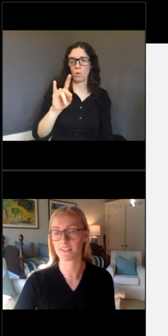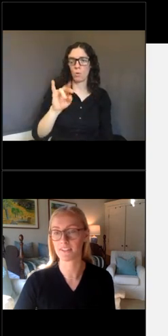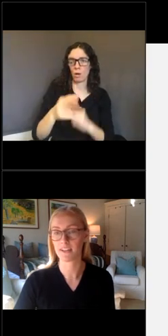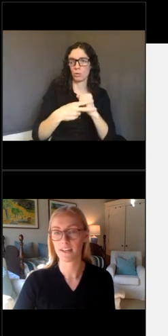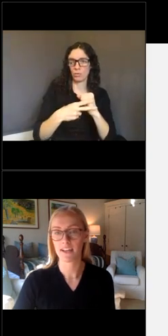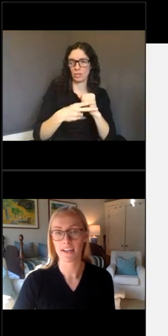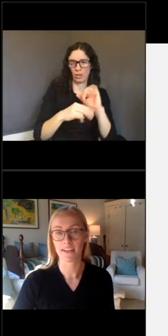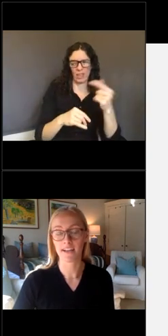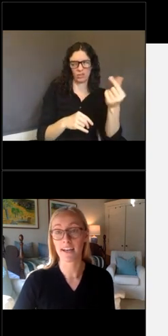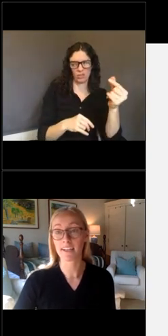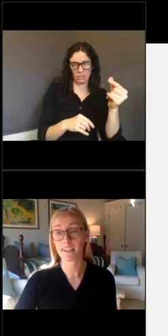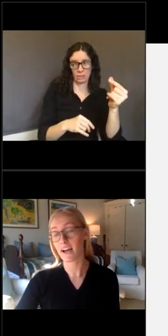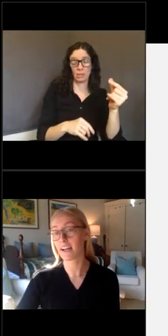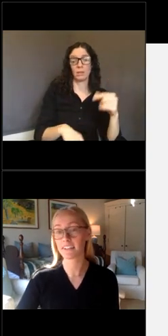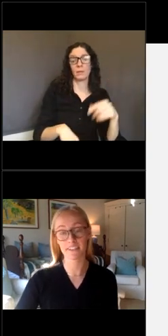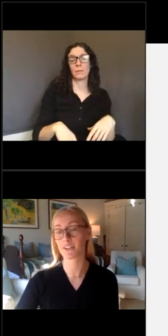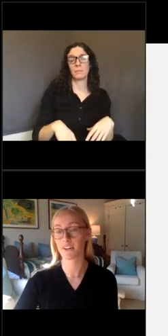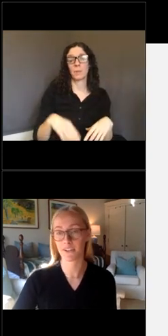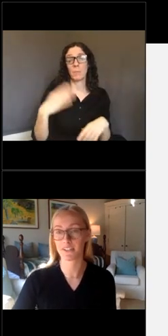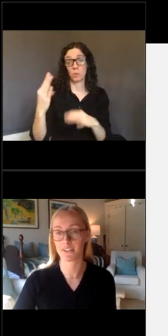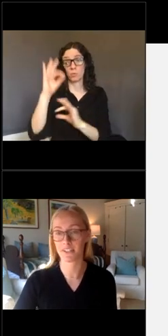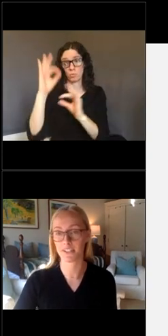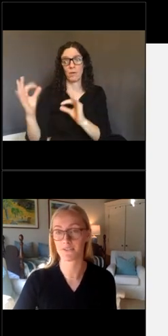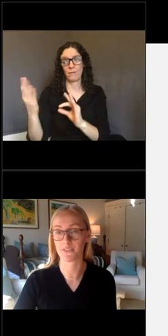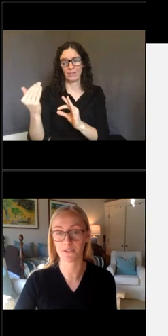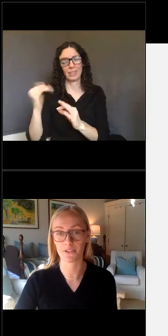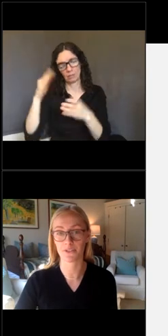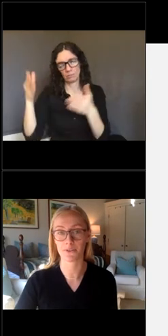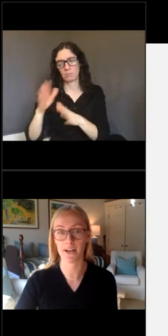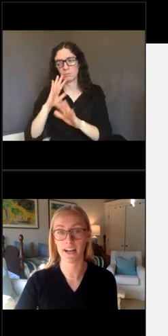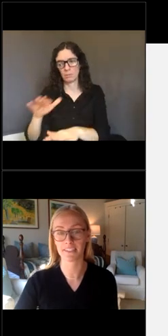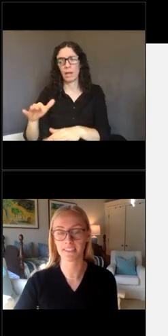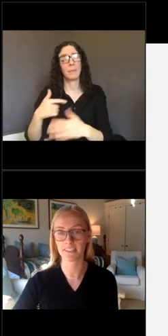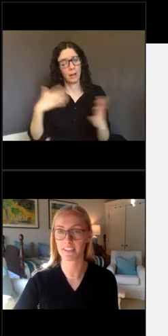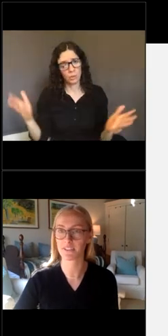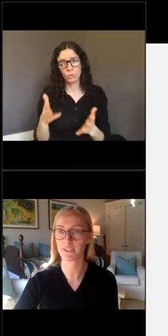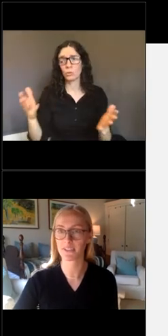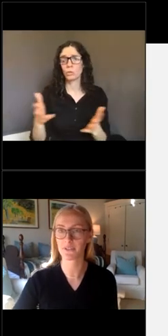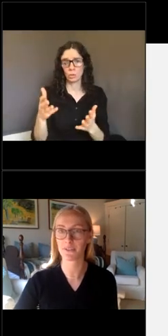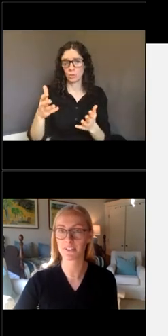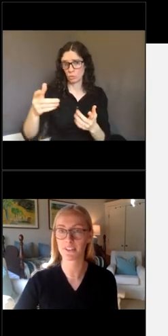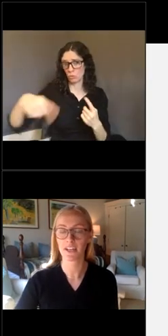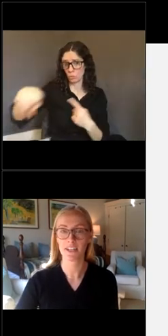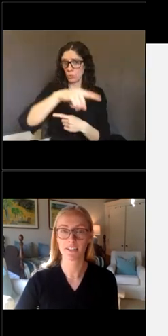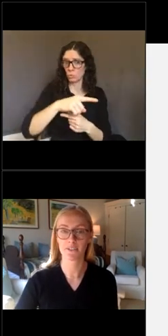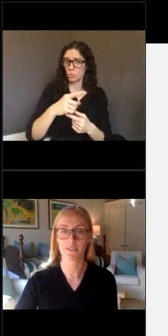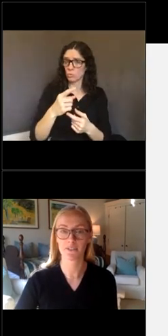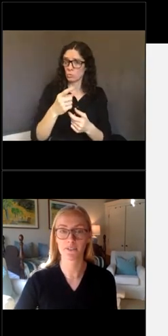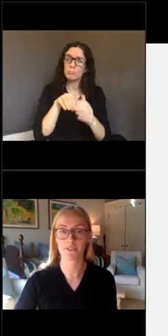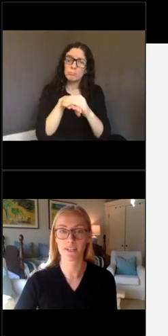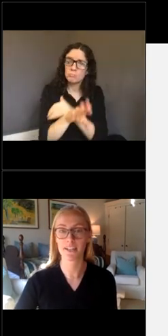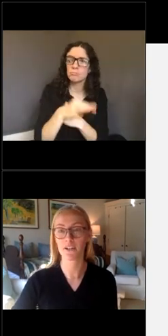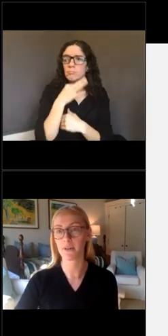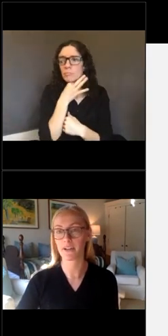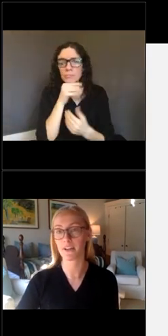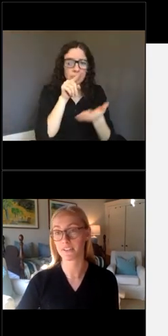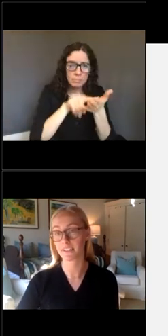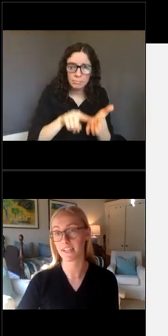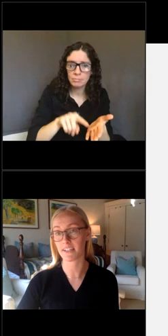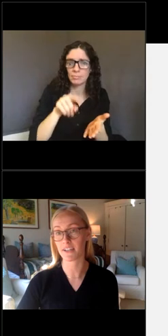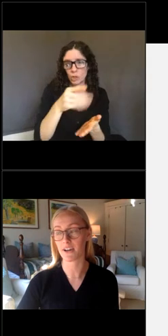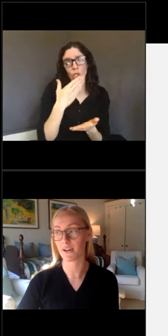conservation. And I highly encourage each of you to access this resource to gain a